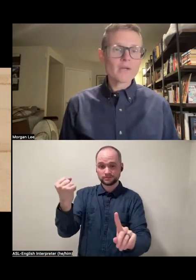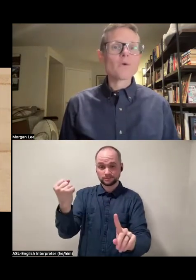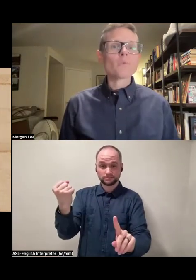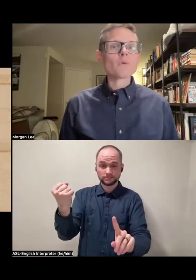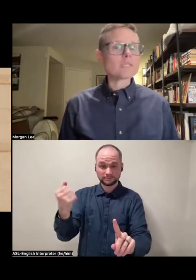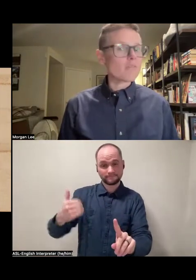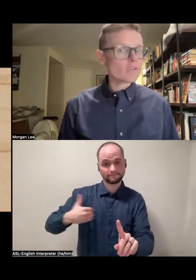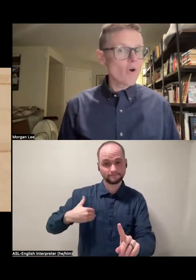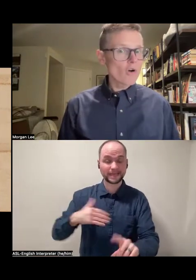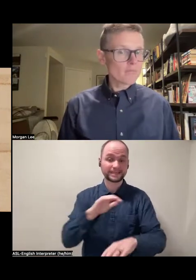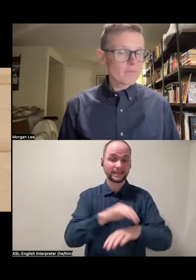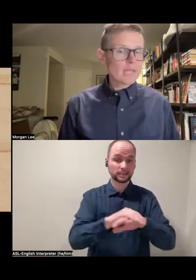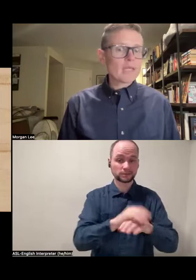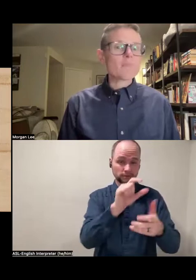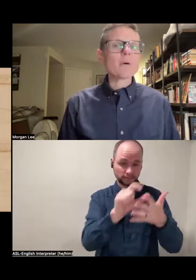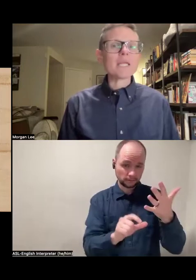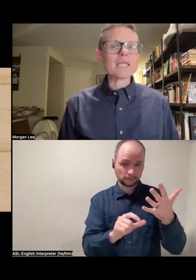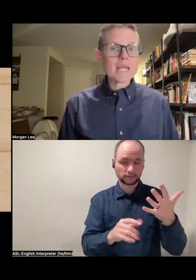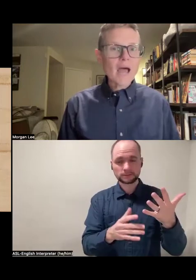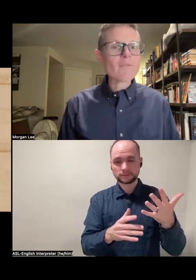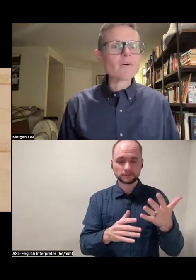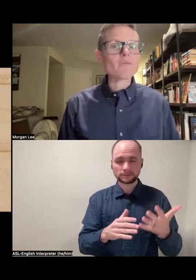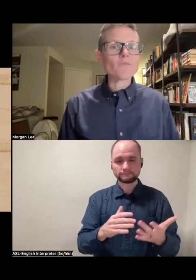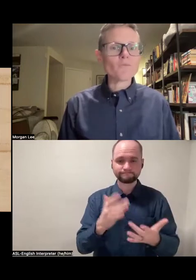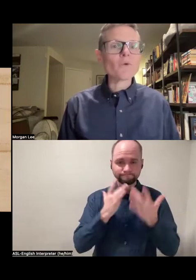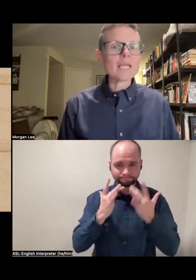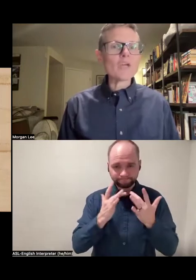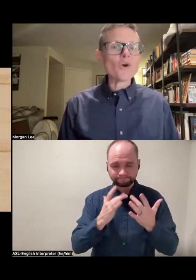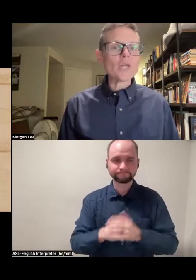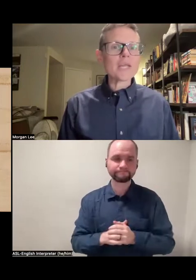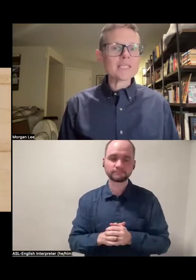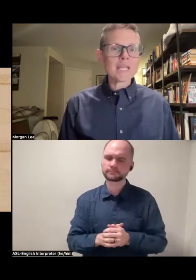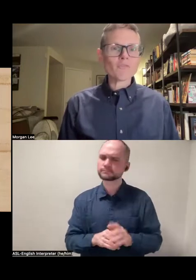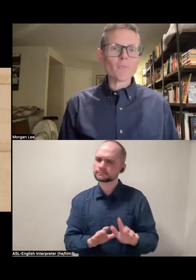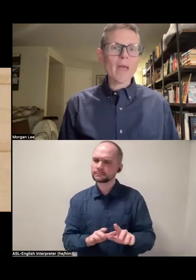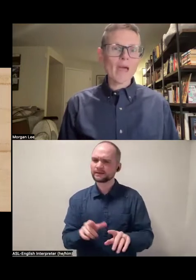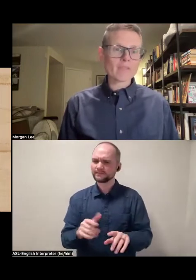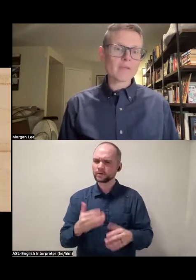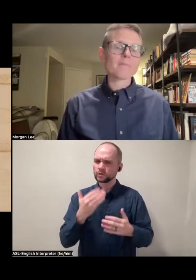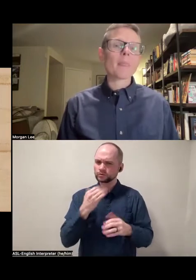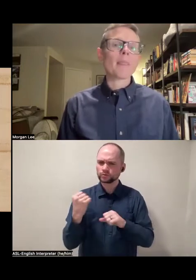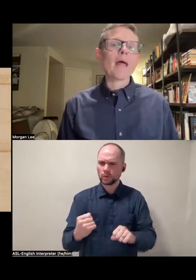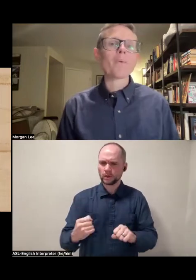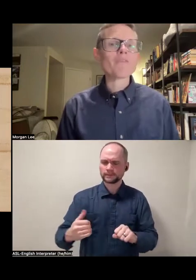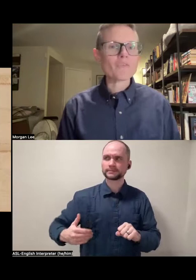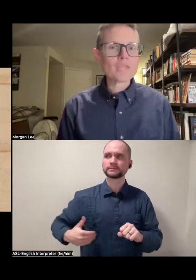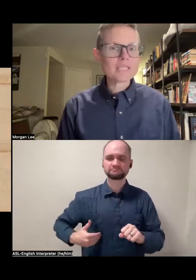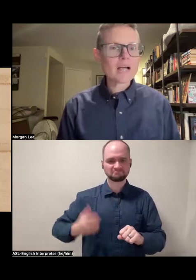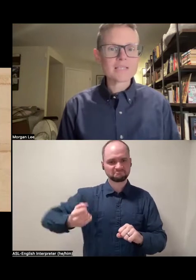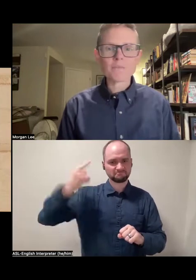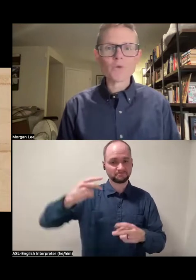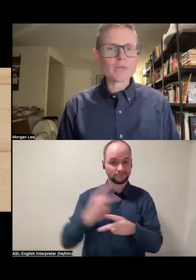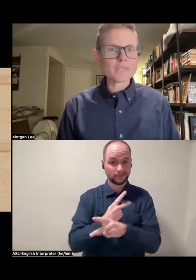vocabulary was not very strong, but he did have a really good instinct for math. However,